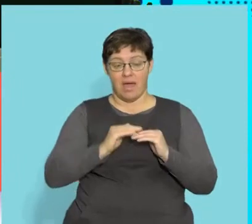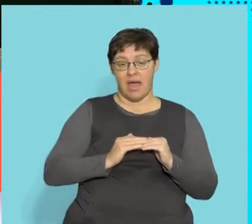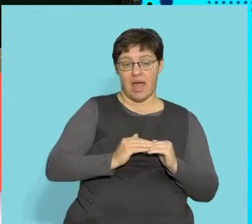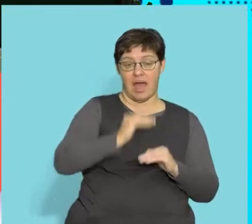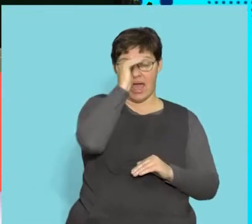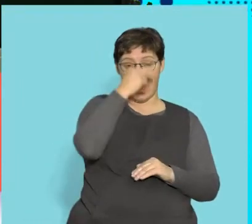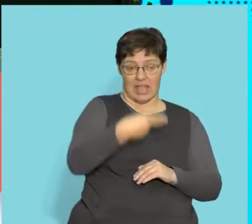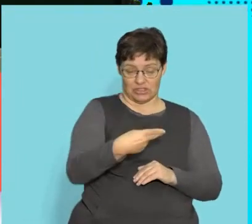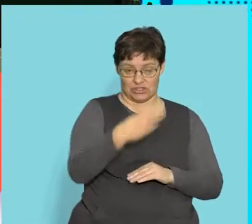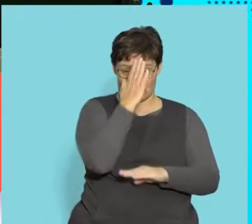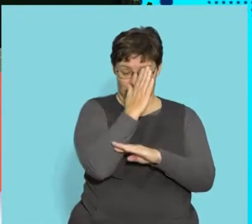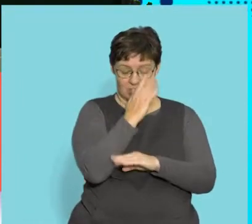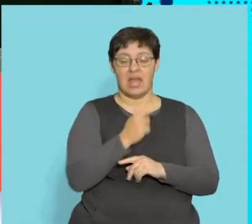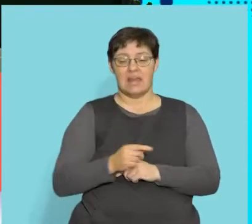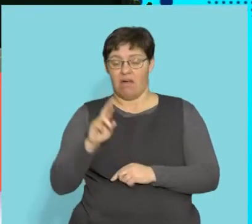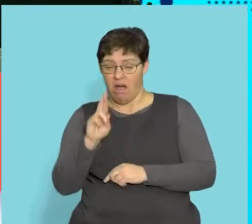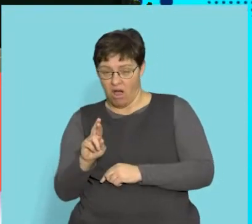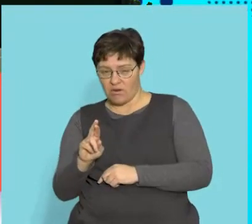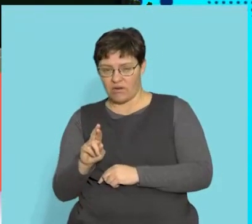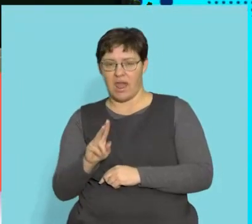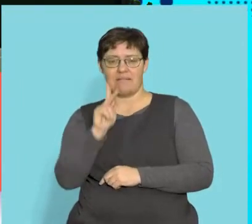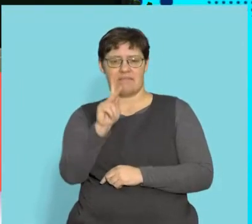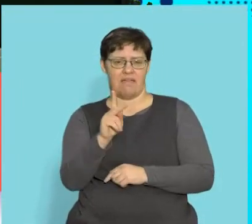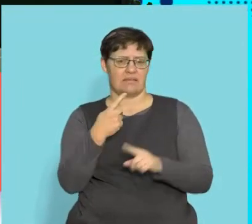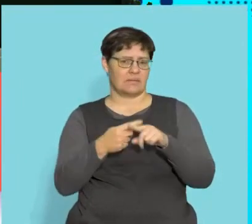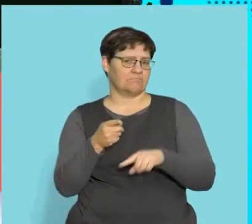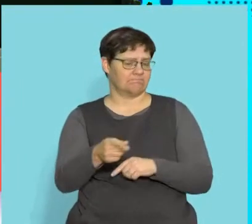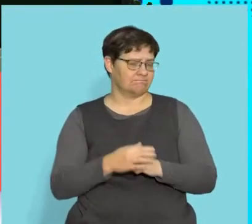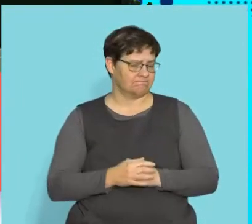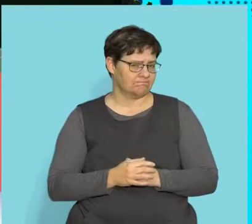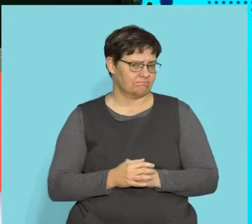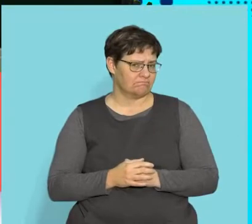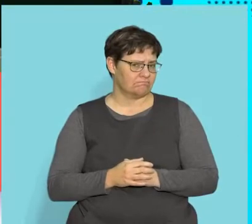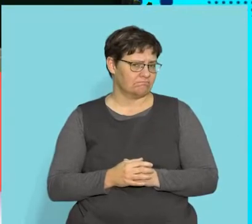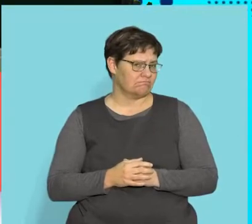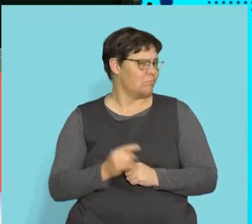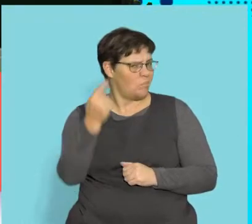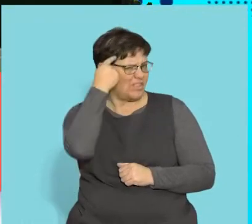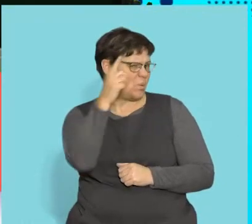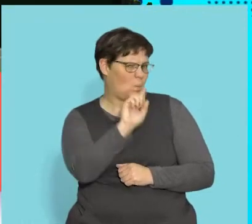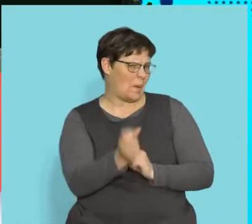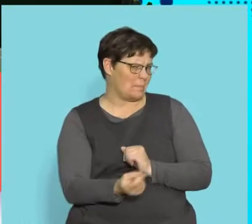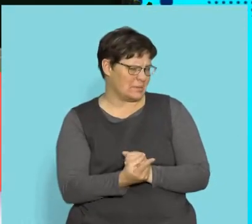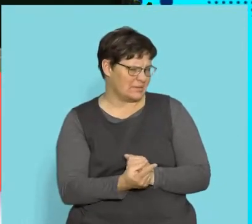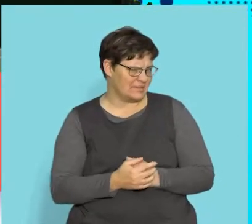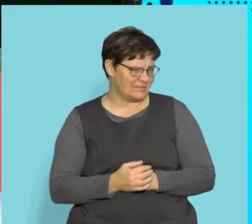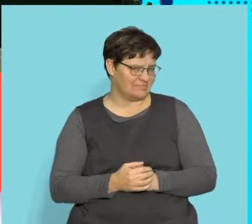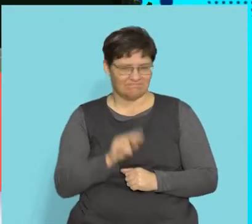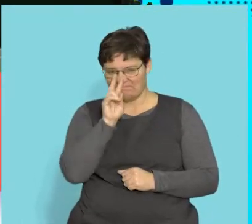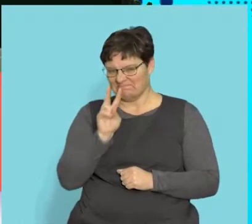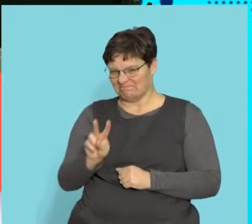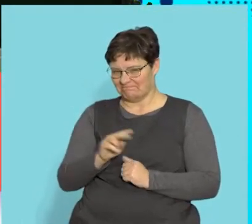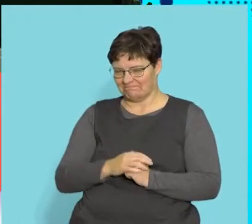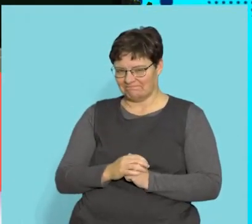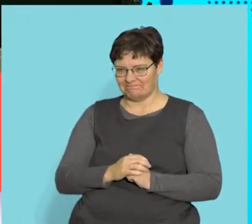the height as well as the radius by a scale factor of k. What do you think would happen? Let's go